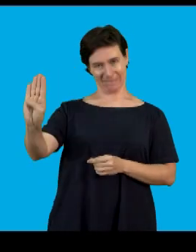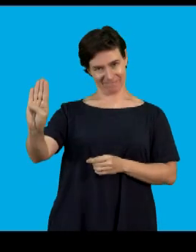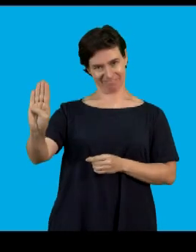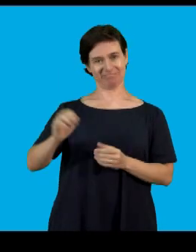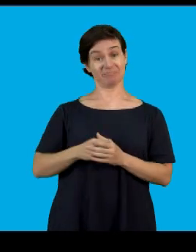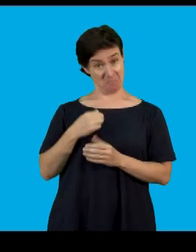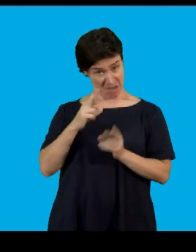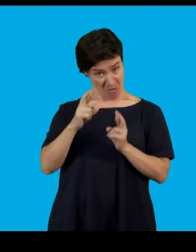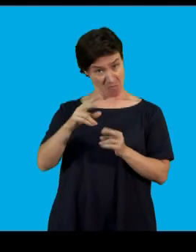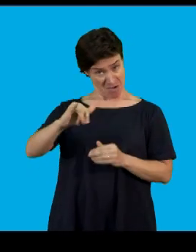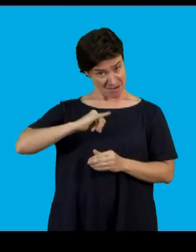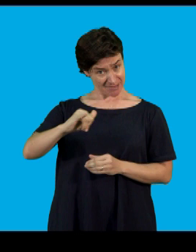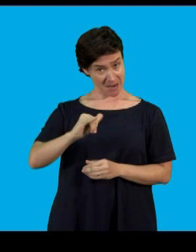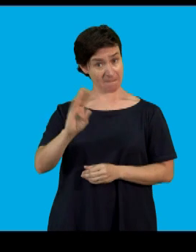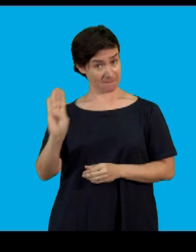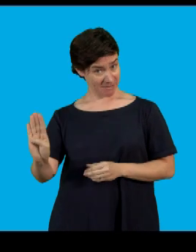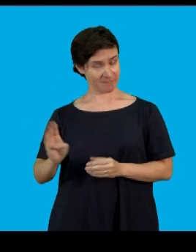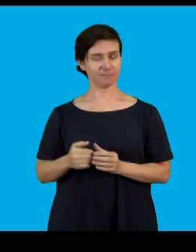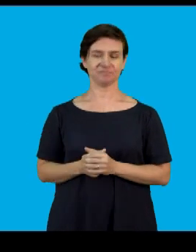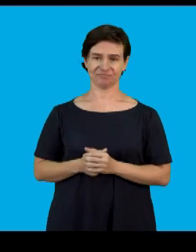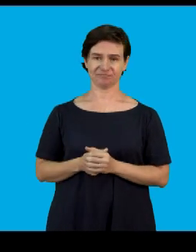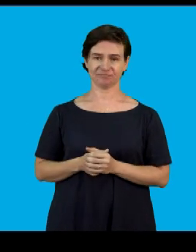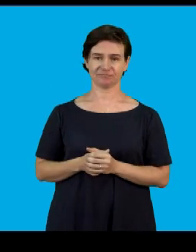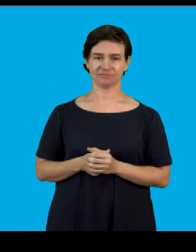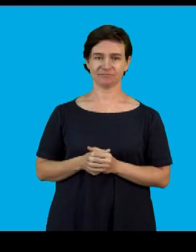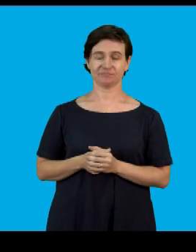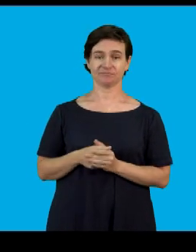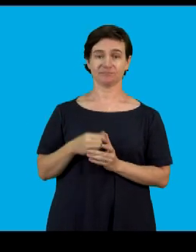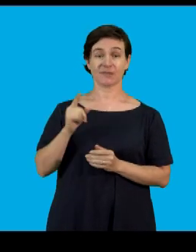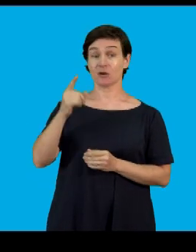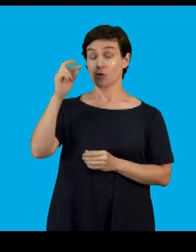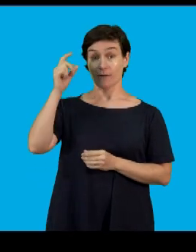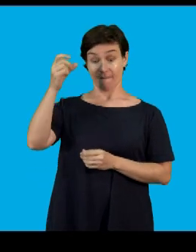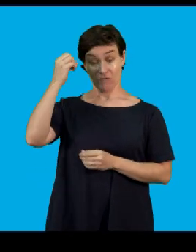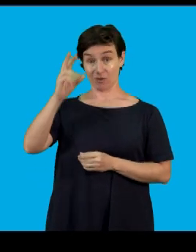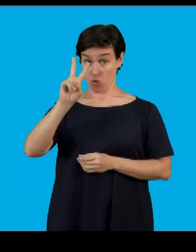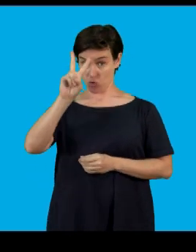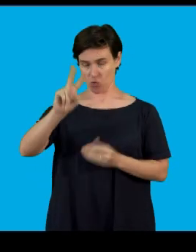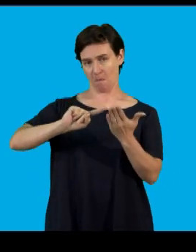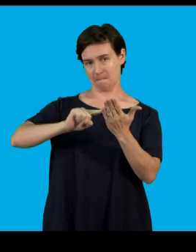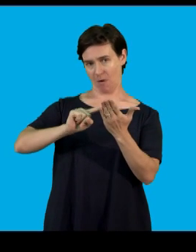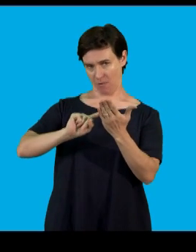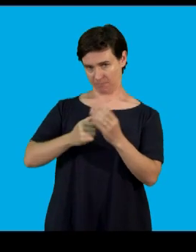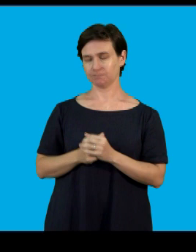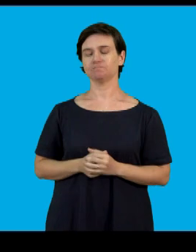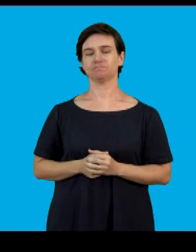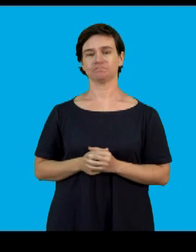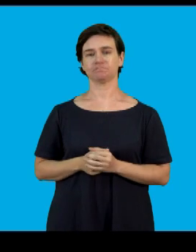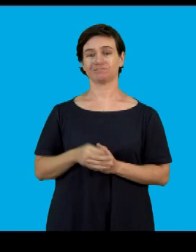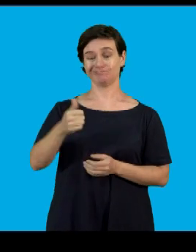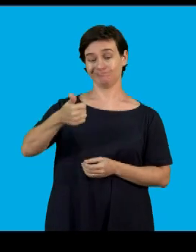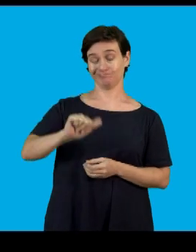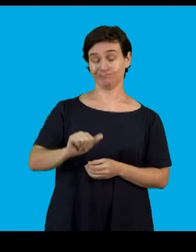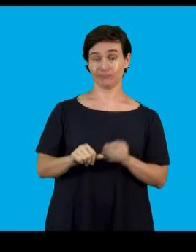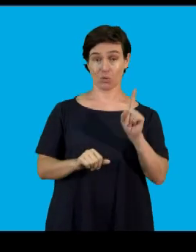B. I hope you have the answer as well as B. And then don't forget, this is double ticks. It's 2 marks for this. All right,